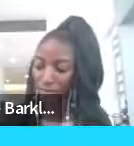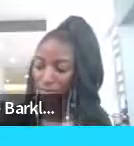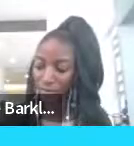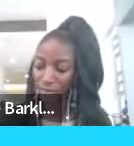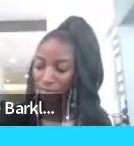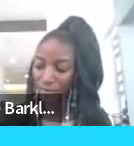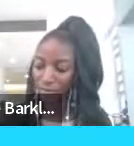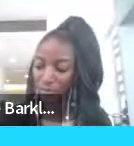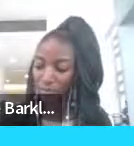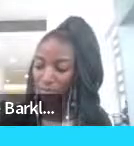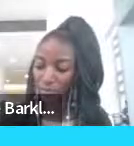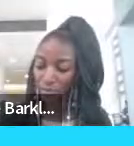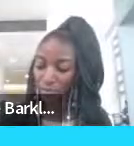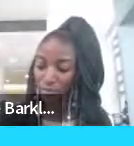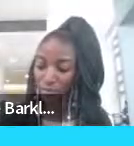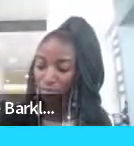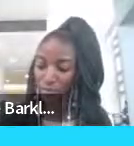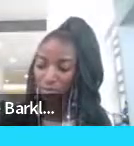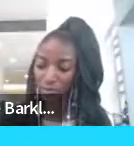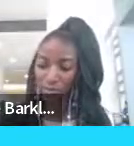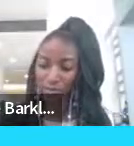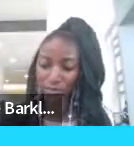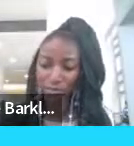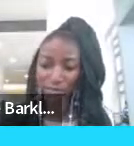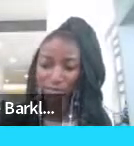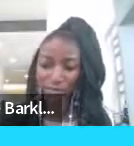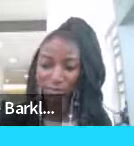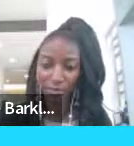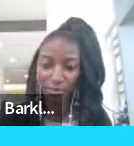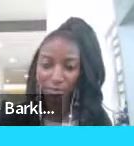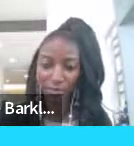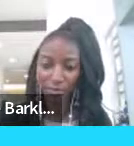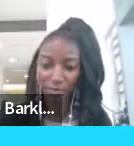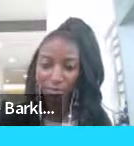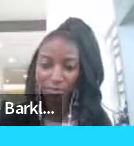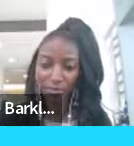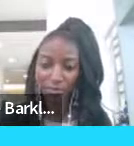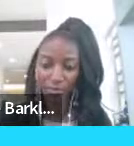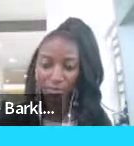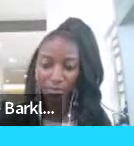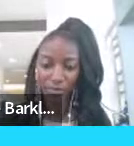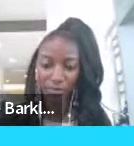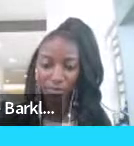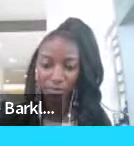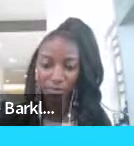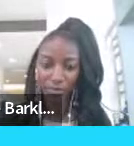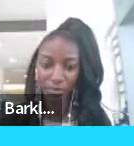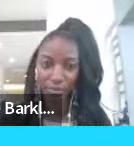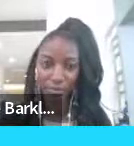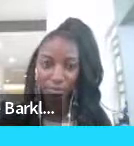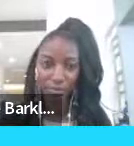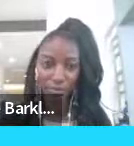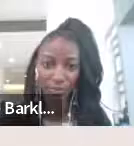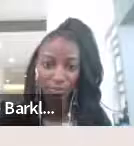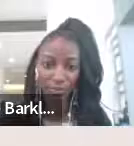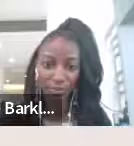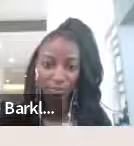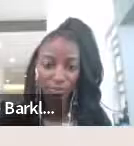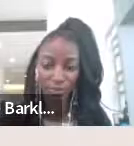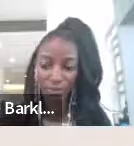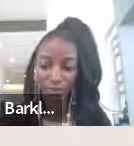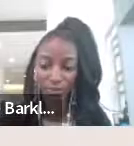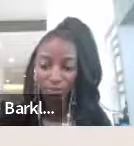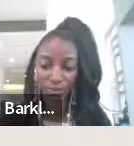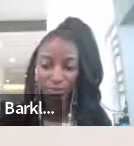Marine debris can be very small or can be very big. and anything in between.